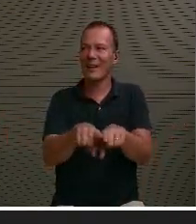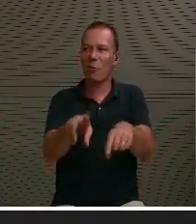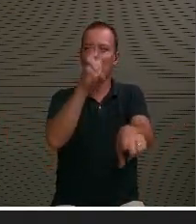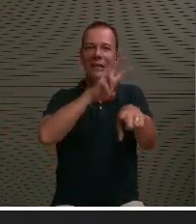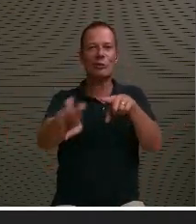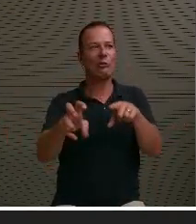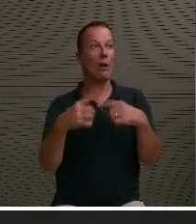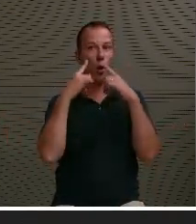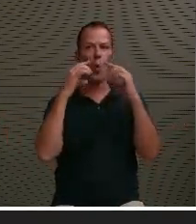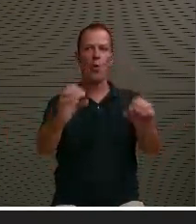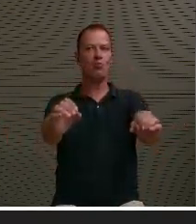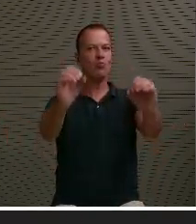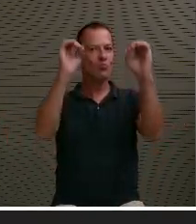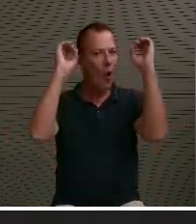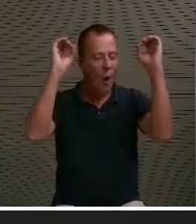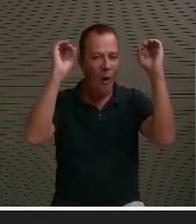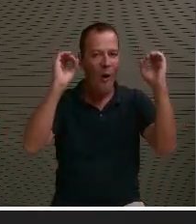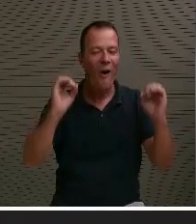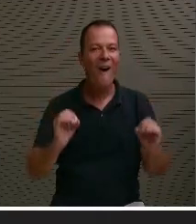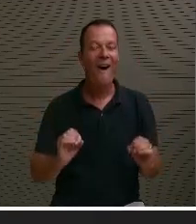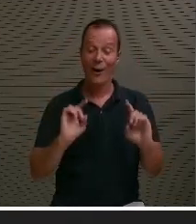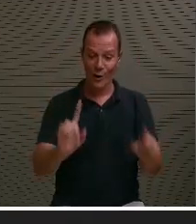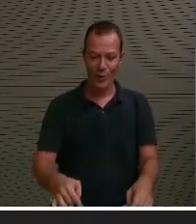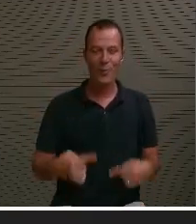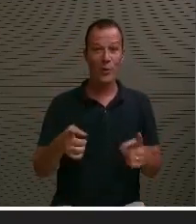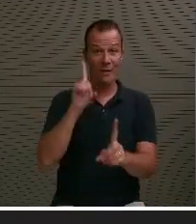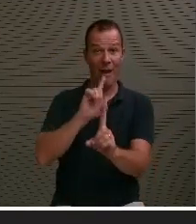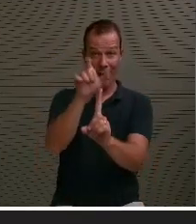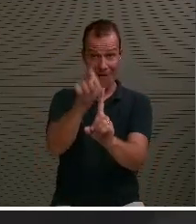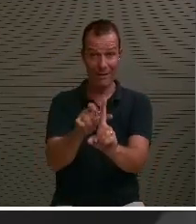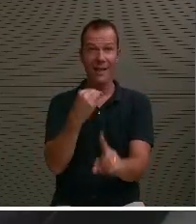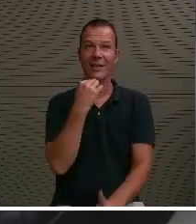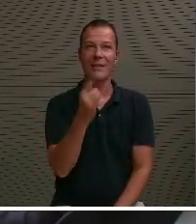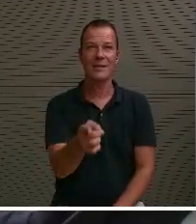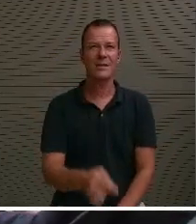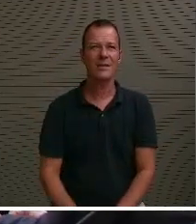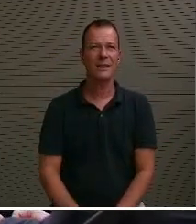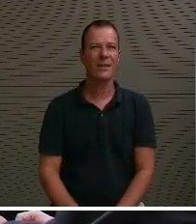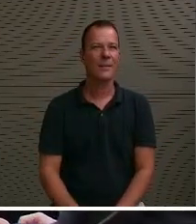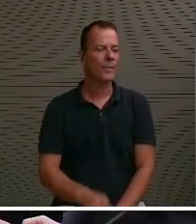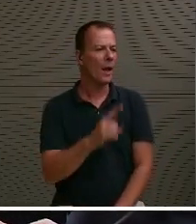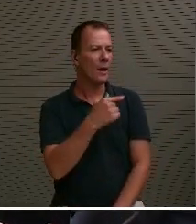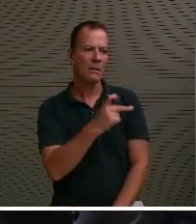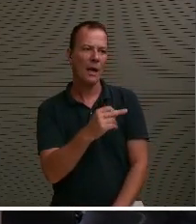seen. And at the end, she said, listen, Tanya, I never imagined